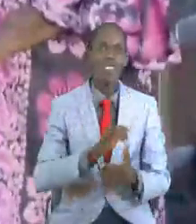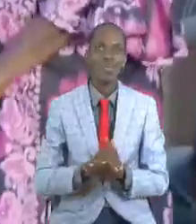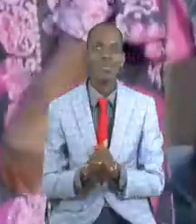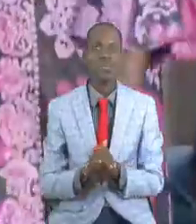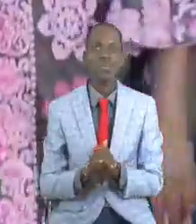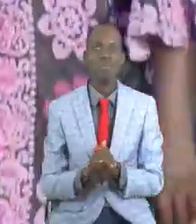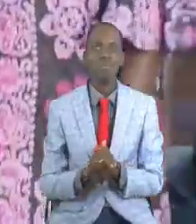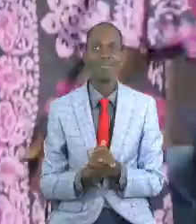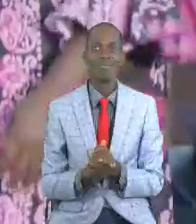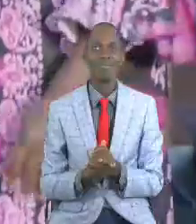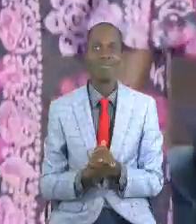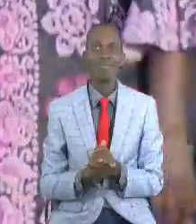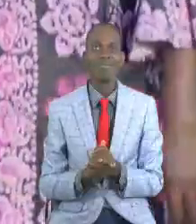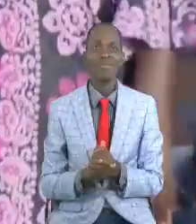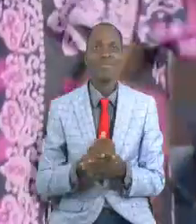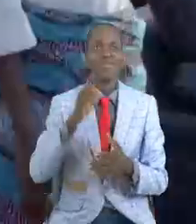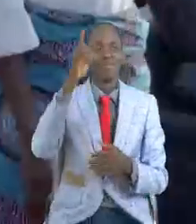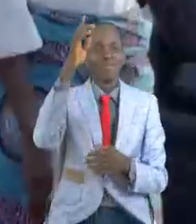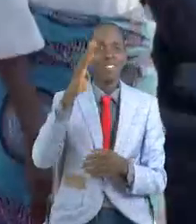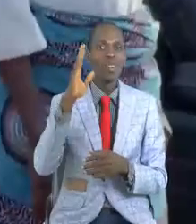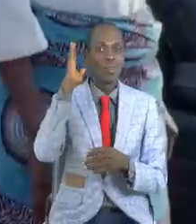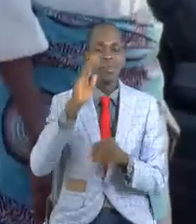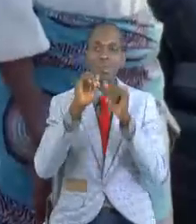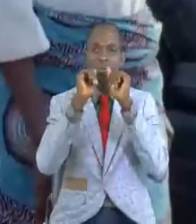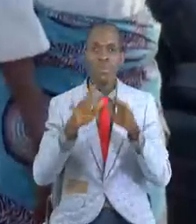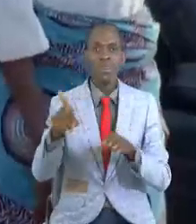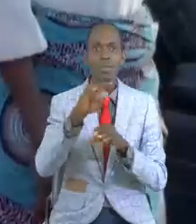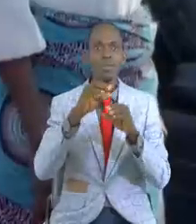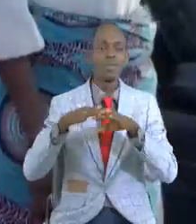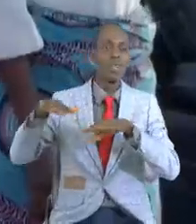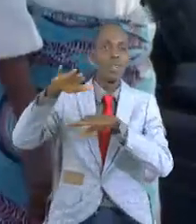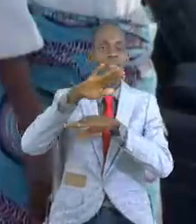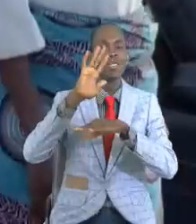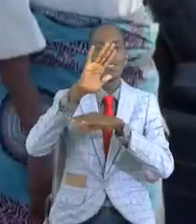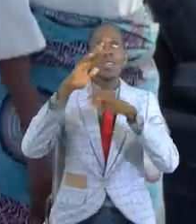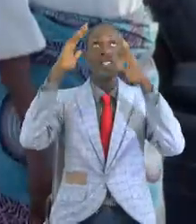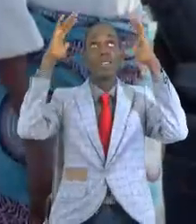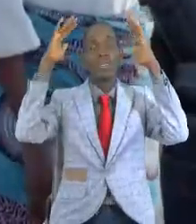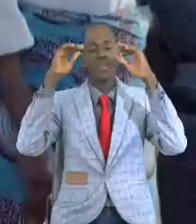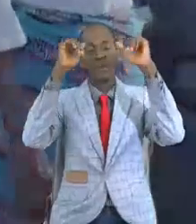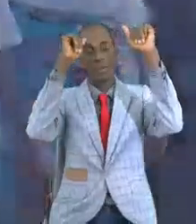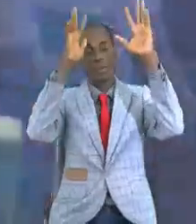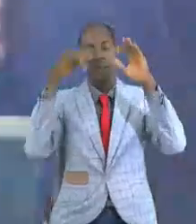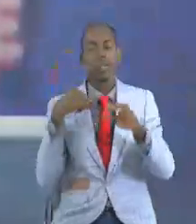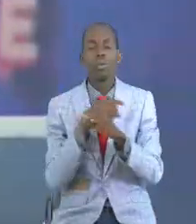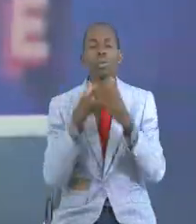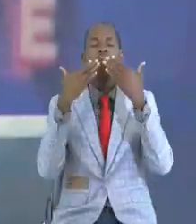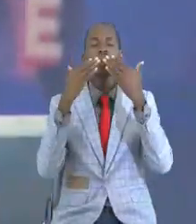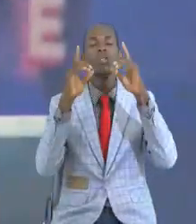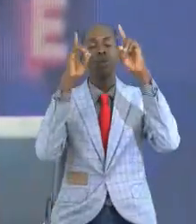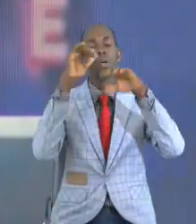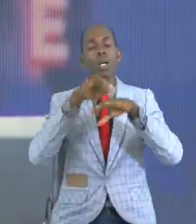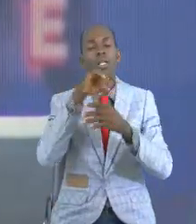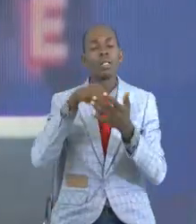God will bless you beyond your expectation. Father, we thank you at this time. We bless your